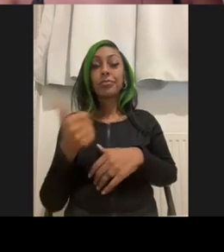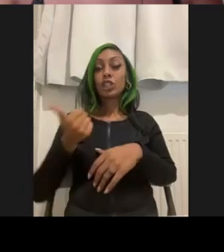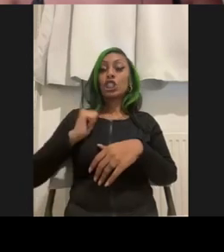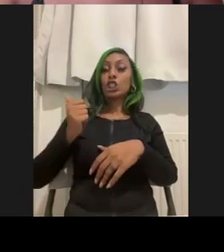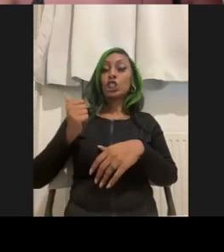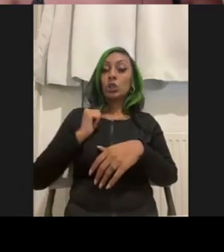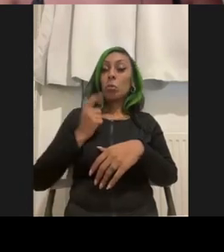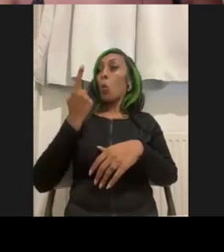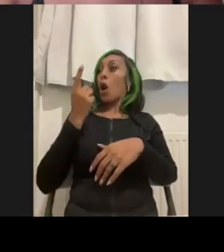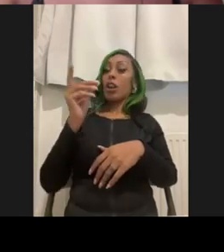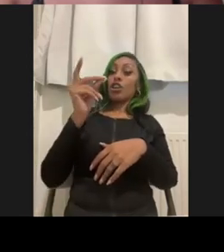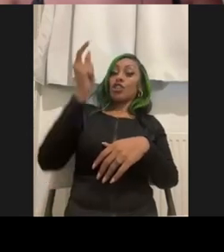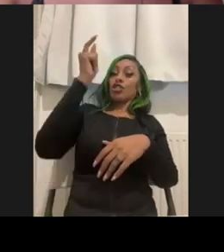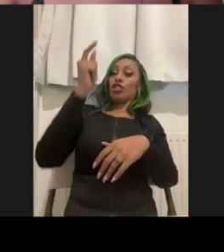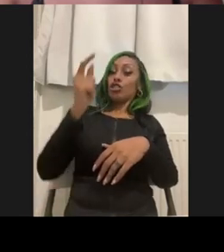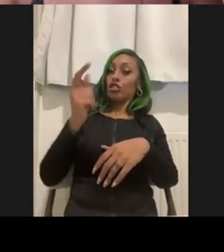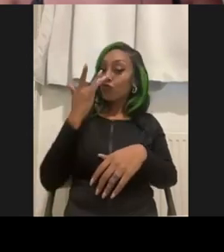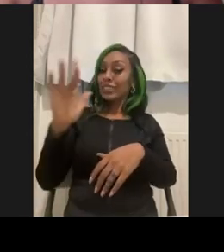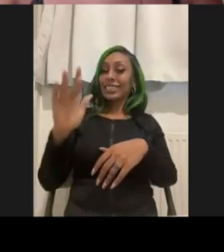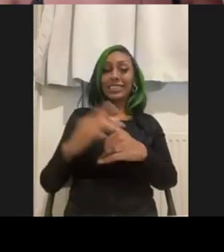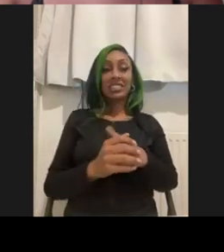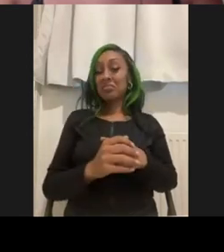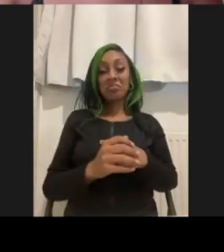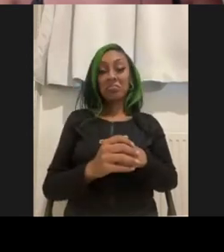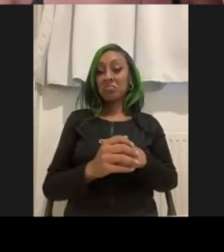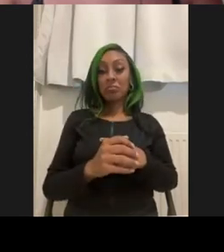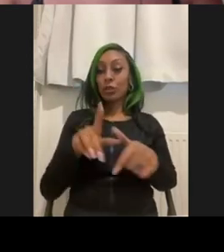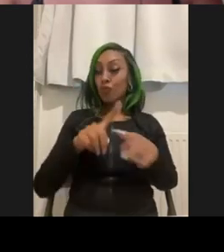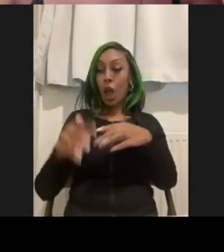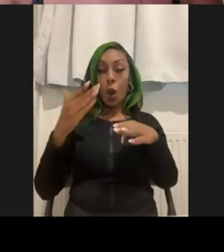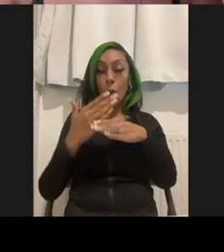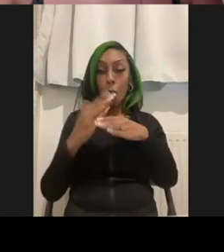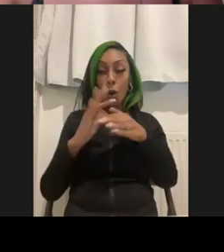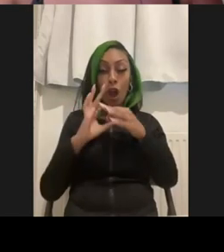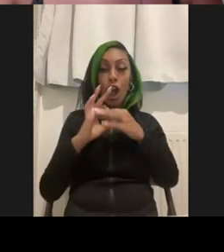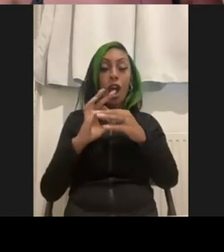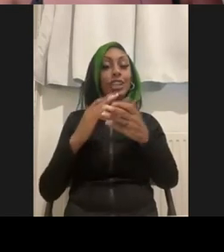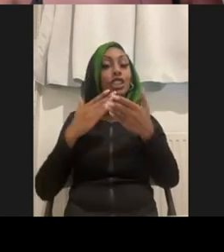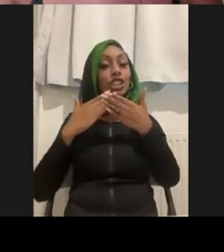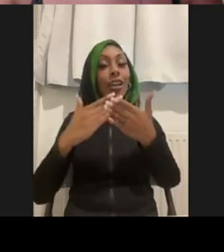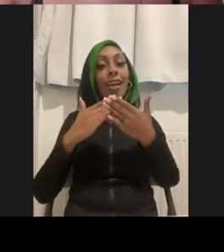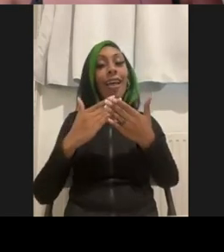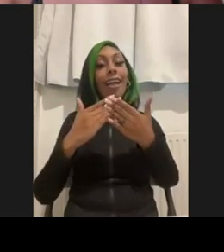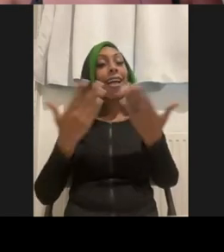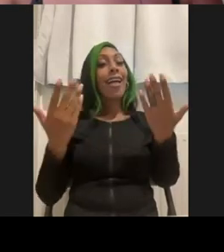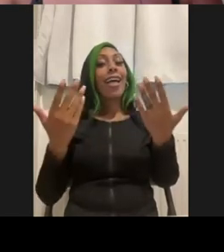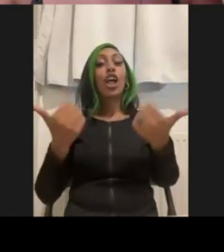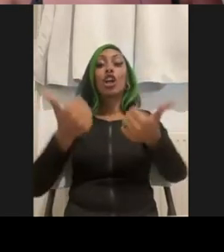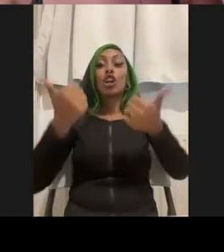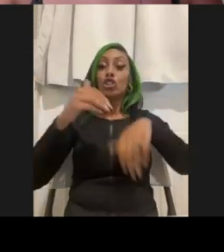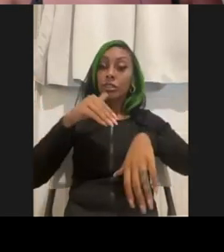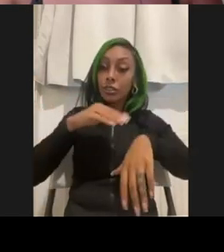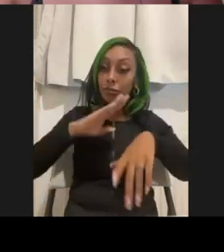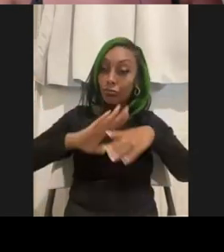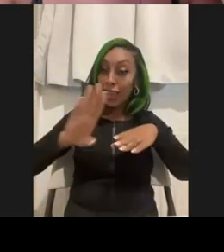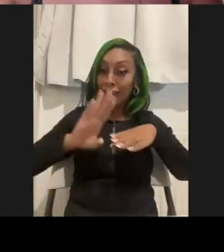trick, whilst at the same time trying to work in ways that, you know, share effective practice, as my colleague Joanna